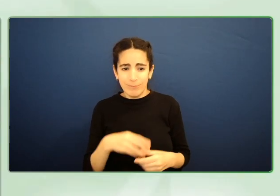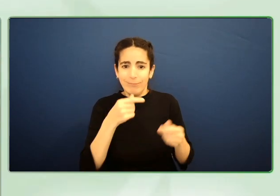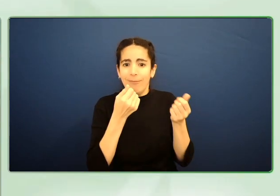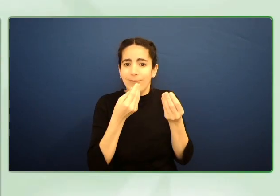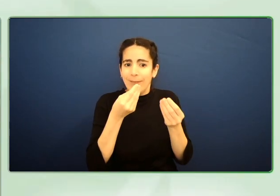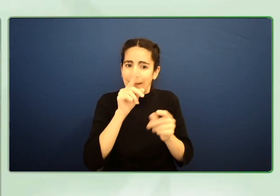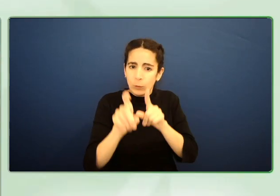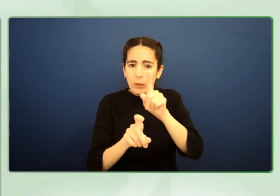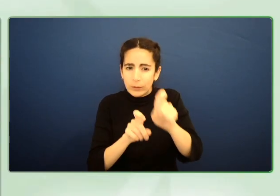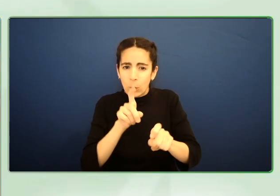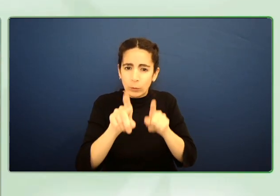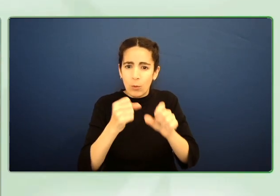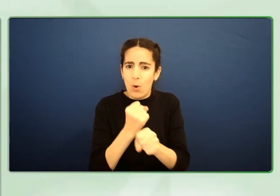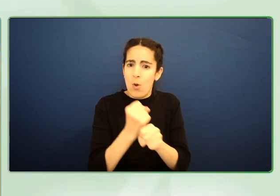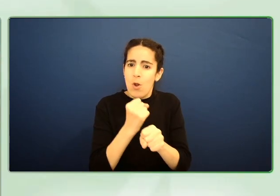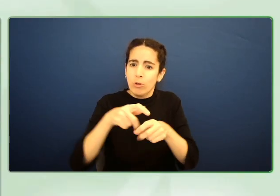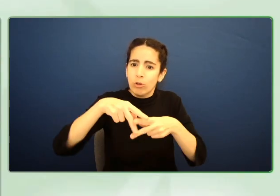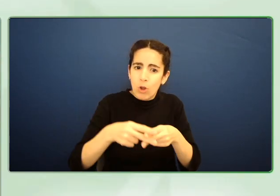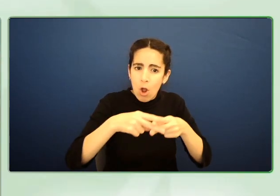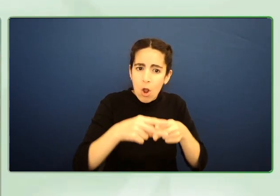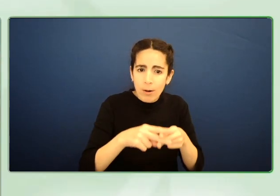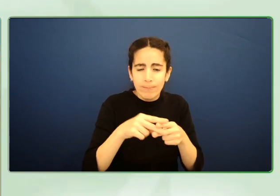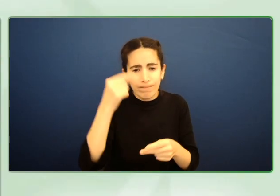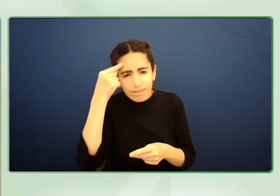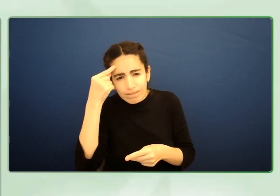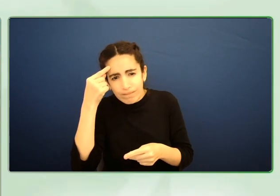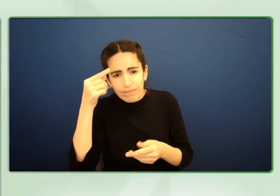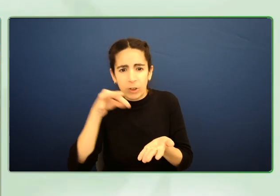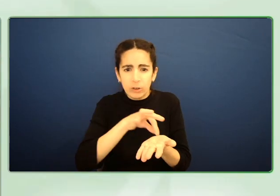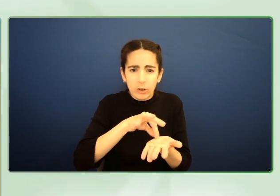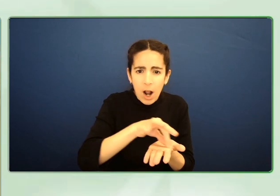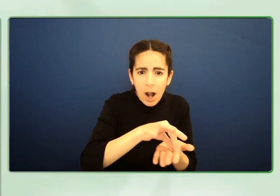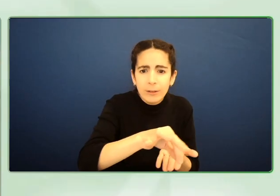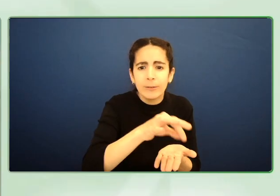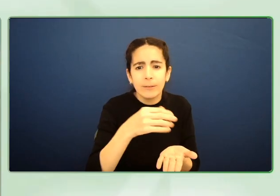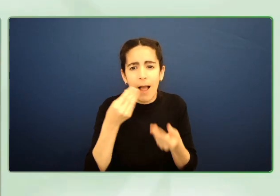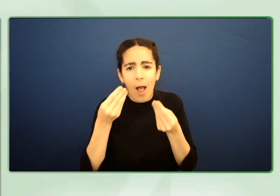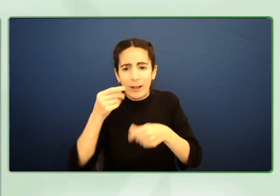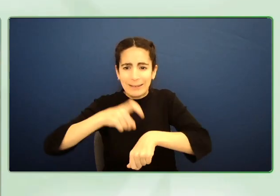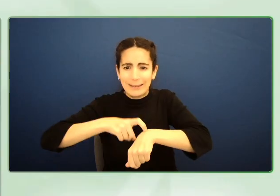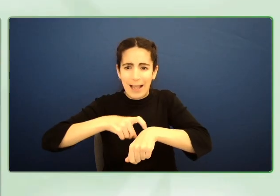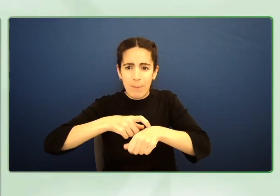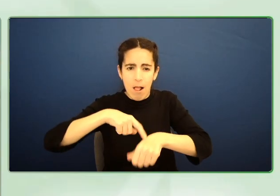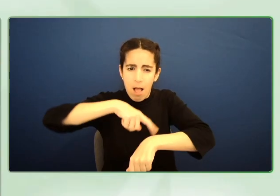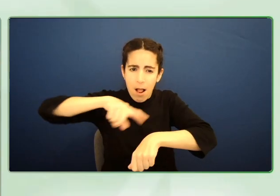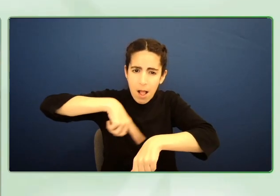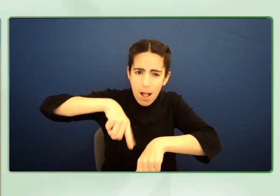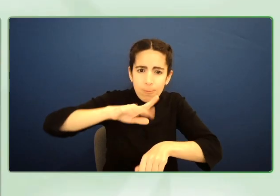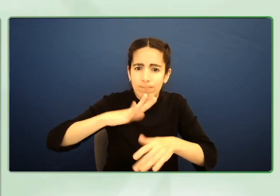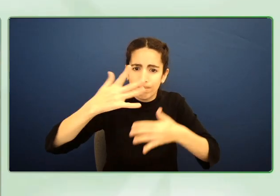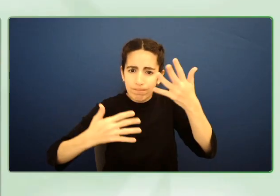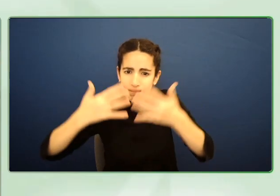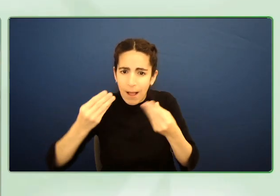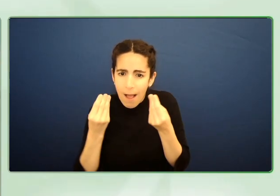help people self-manage time and those sorts of things. And there are going to be third-party things, but there are going to be things built into mainstream tech. But how do we make sure people are aware of